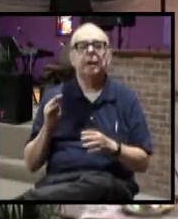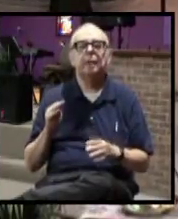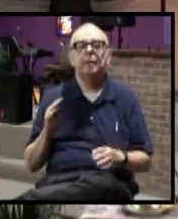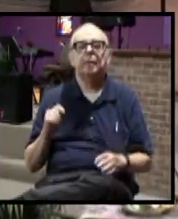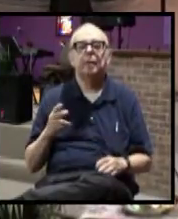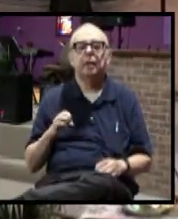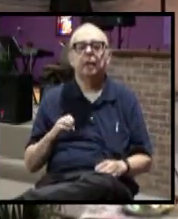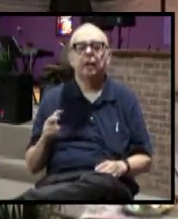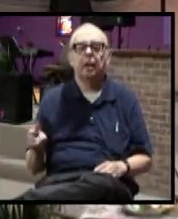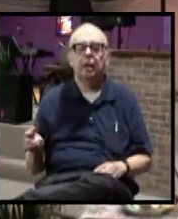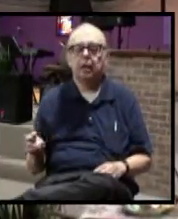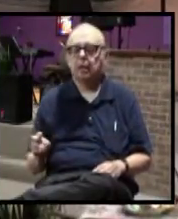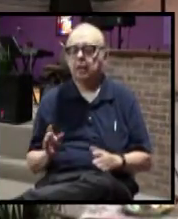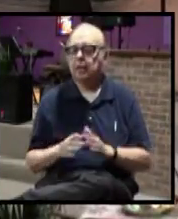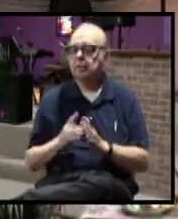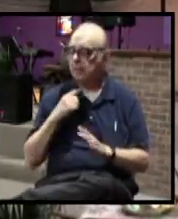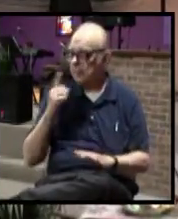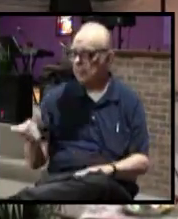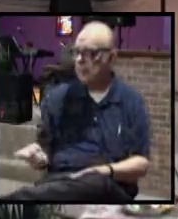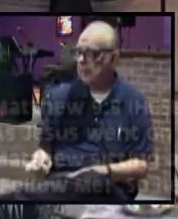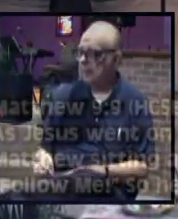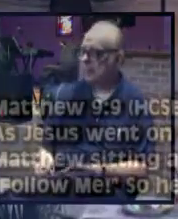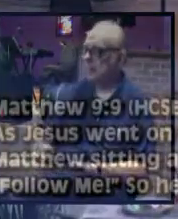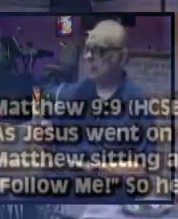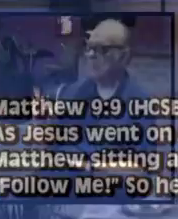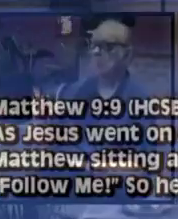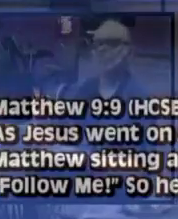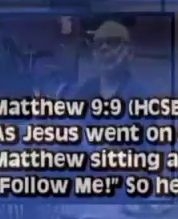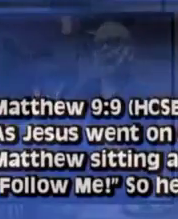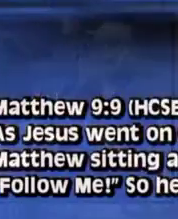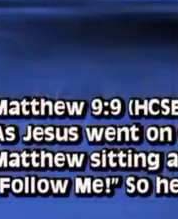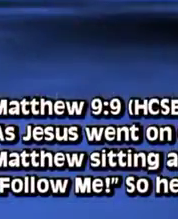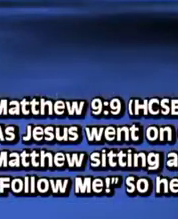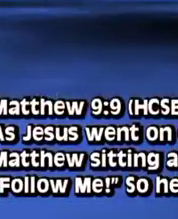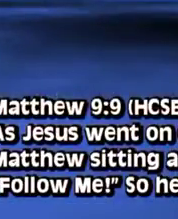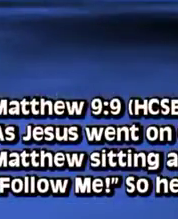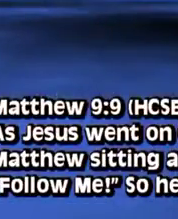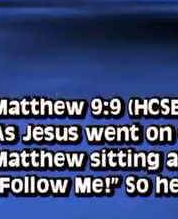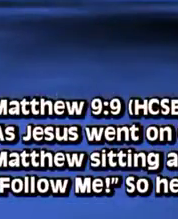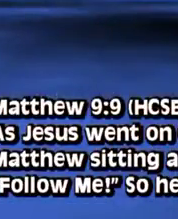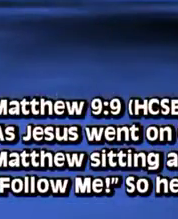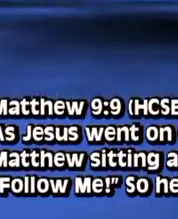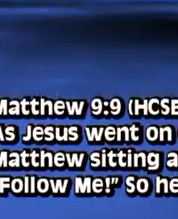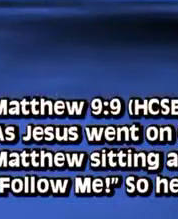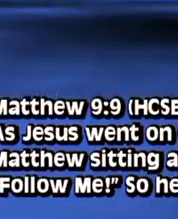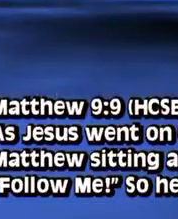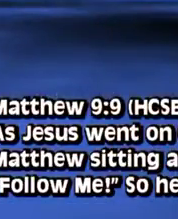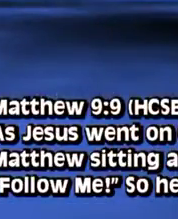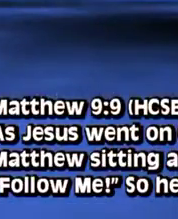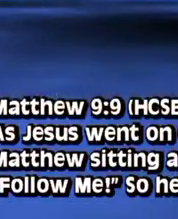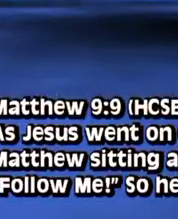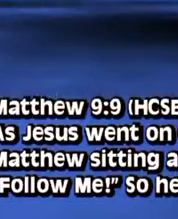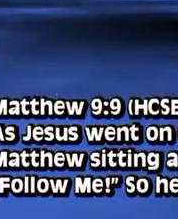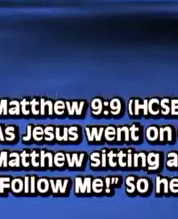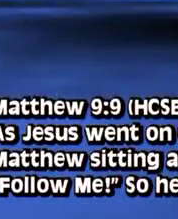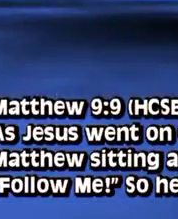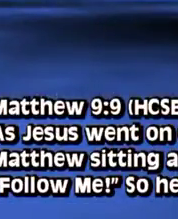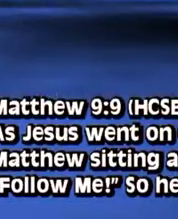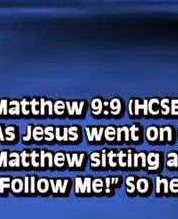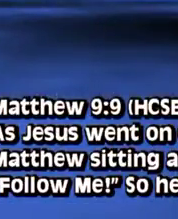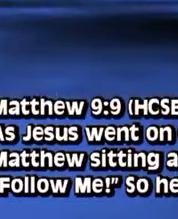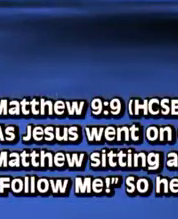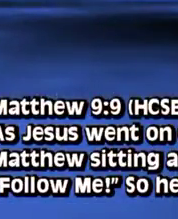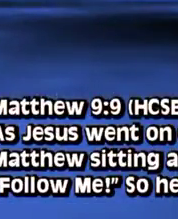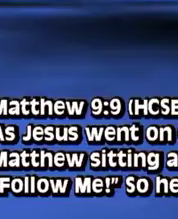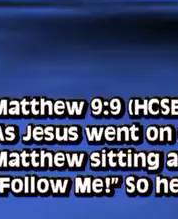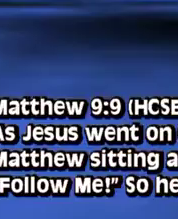sitting at his tax collection post, and here's what he said. As Jesus went on there, he saw a man by the name of Matthew sitting at his